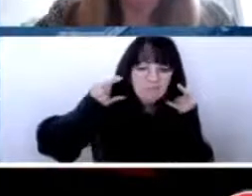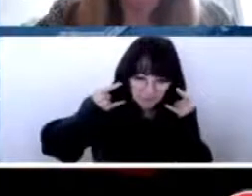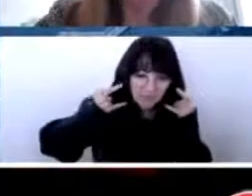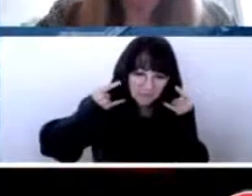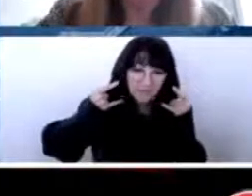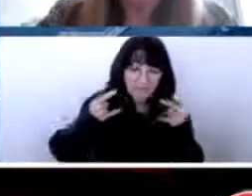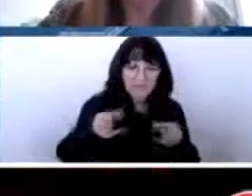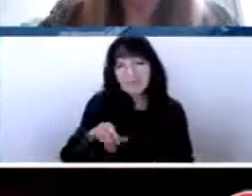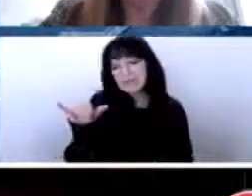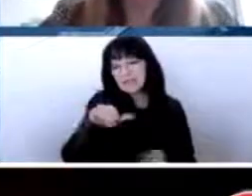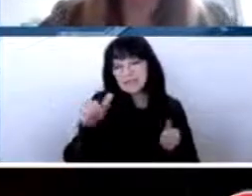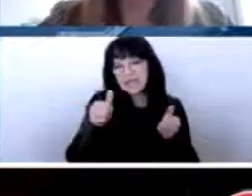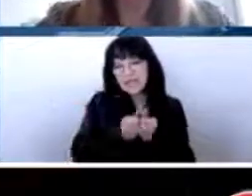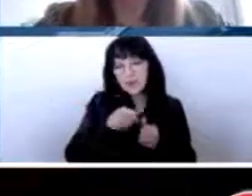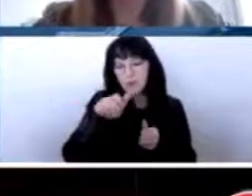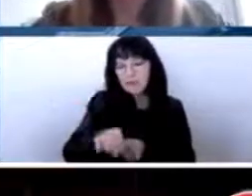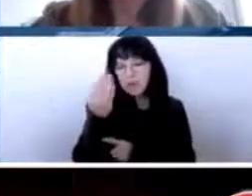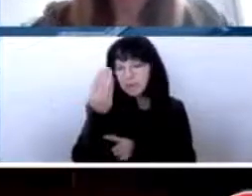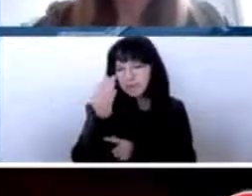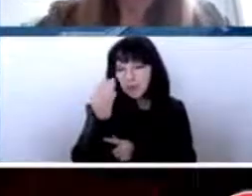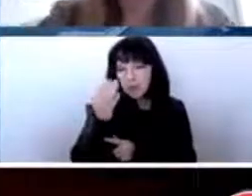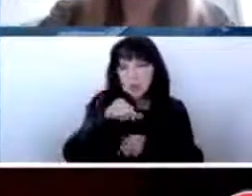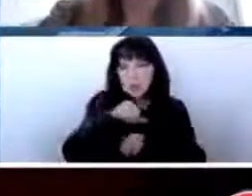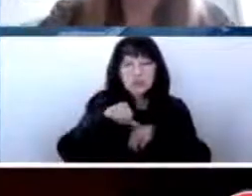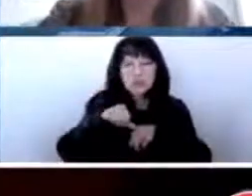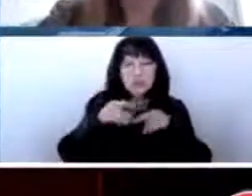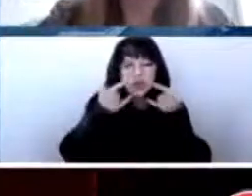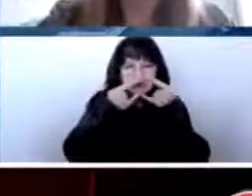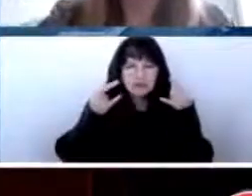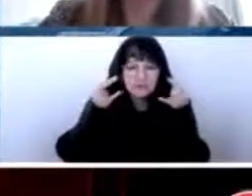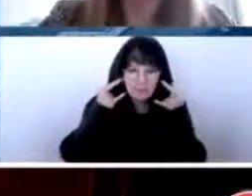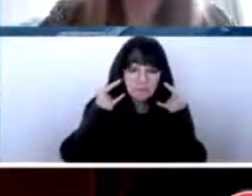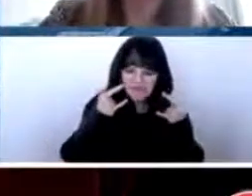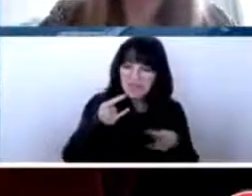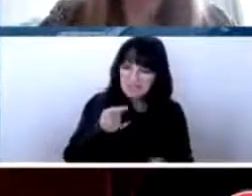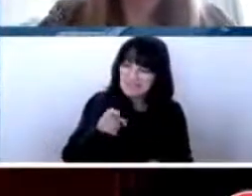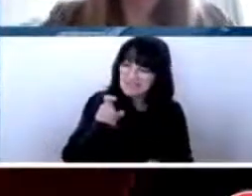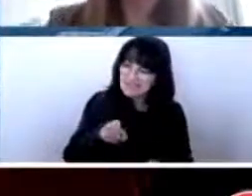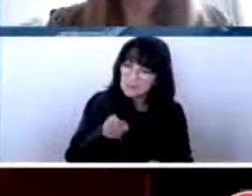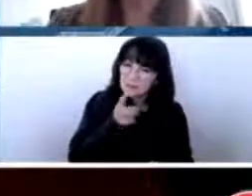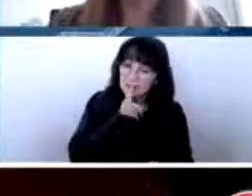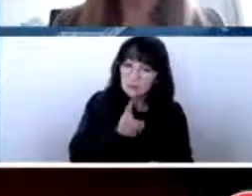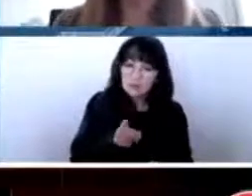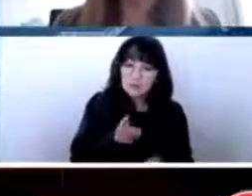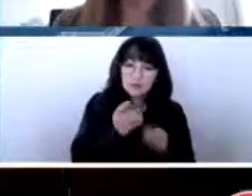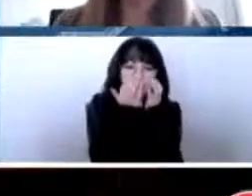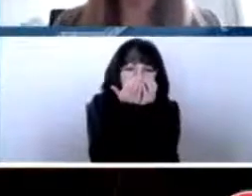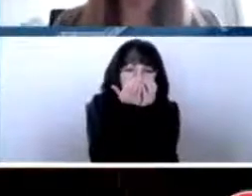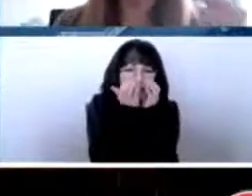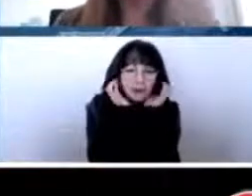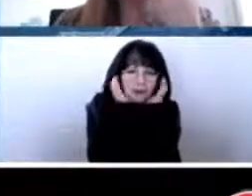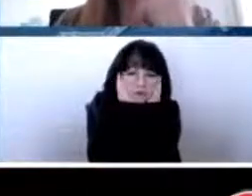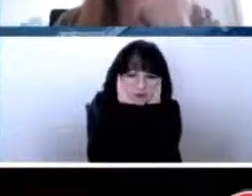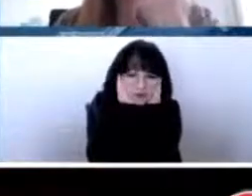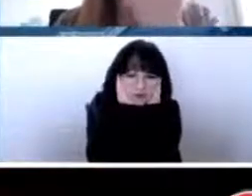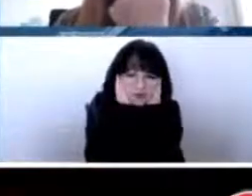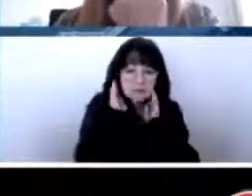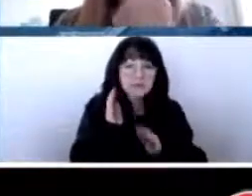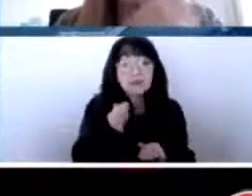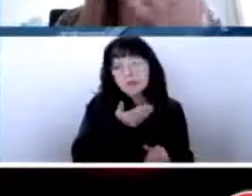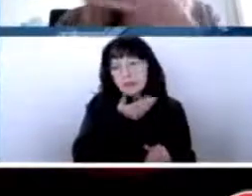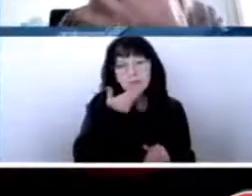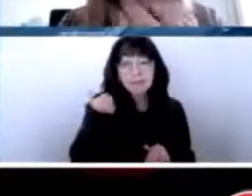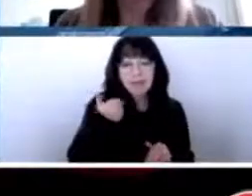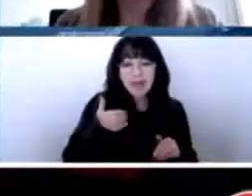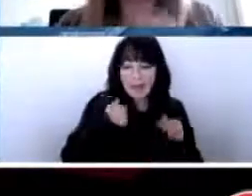layers. And also, very importantly, you have to make sure that they fit snugly around the face. The best ones have like